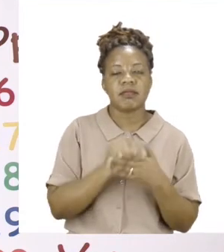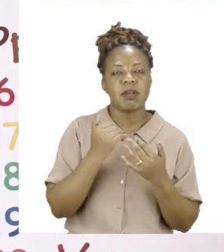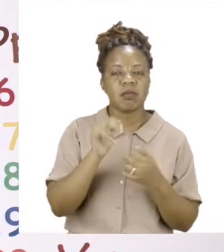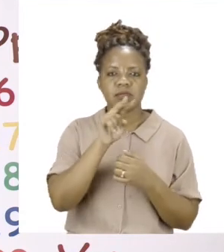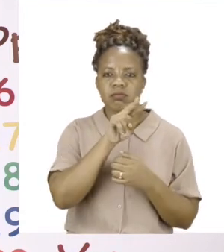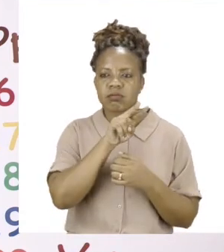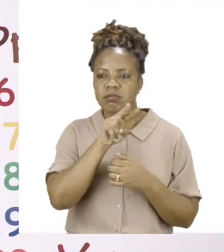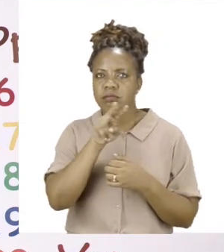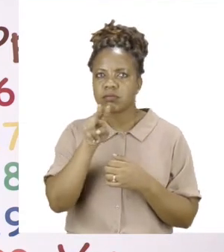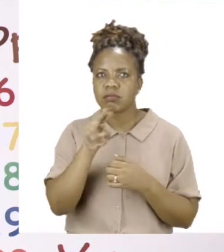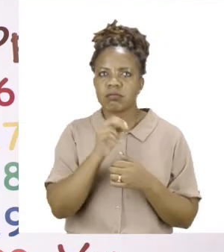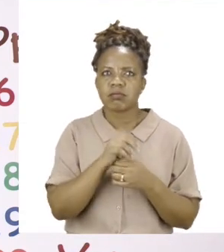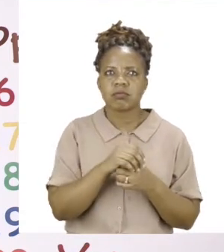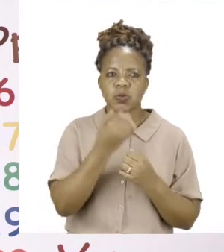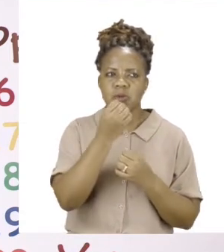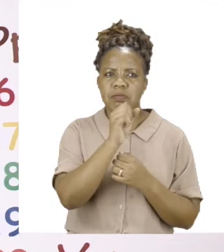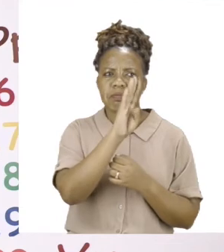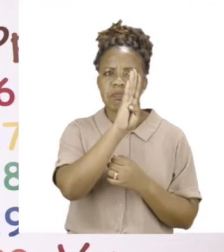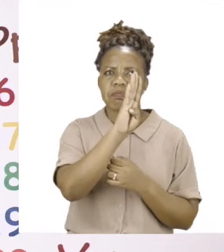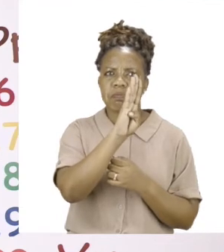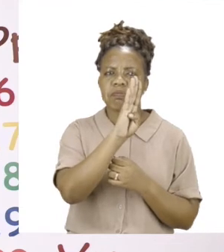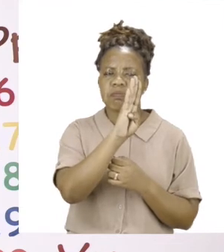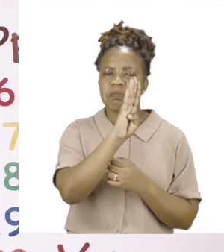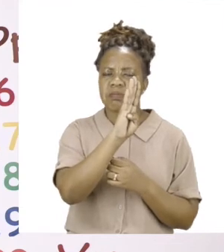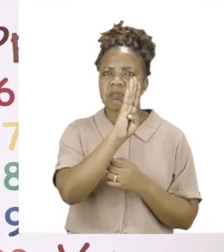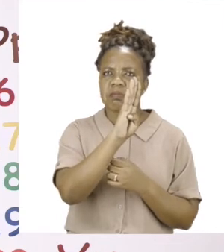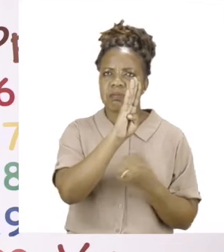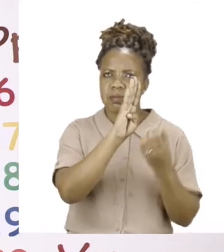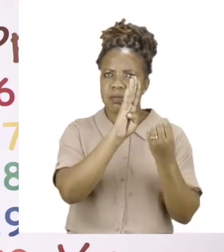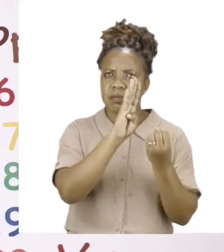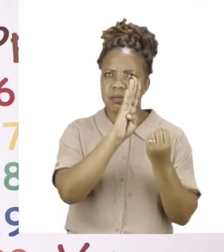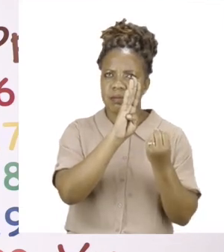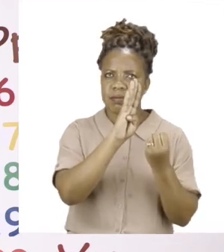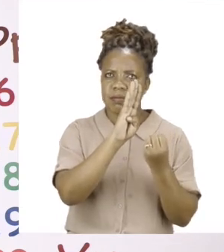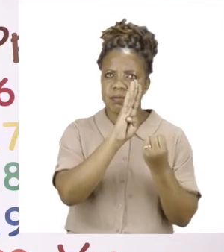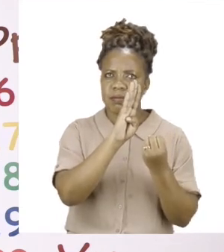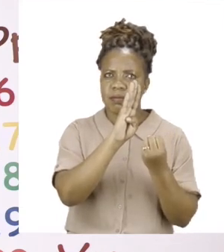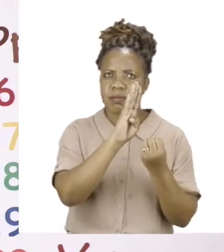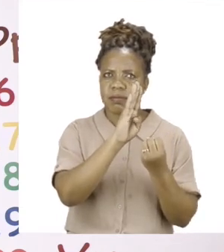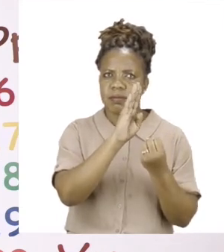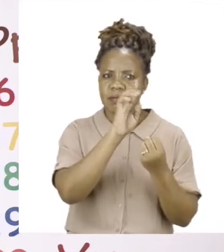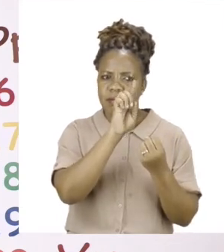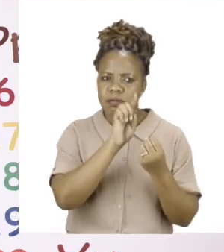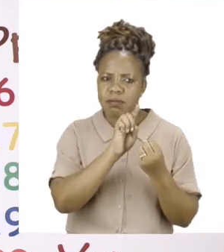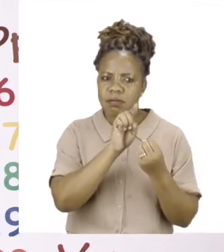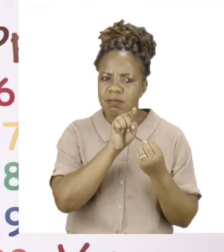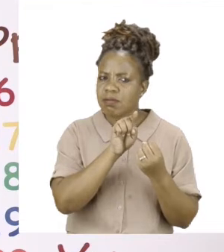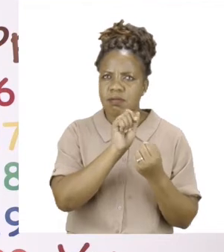take a look. B. Oh, we already have a B. And let's see if we have an